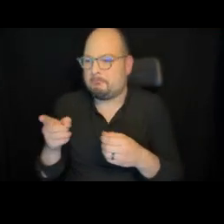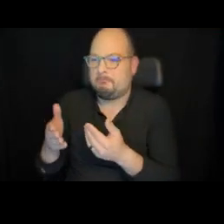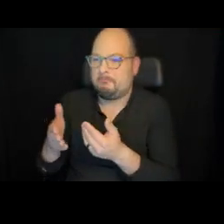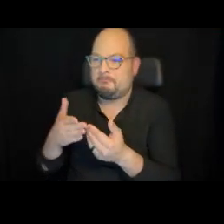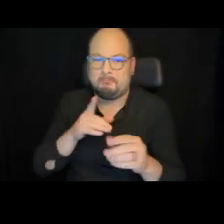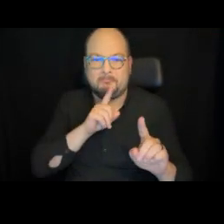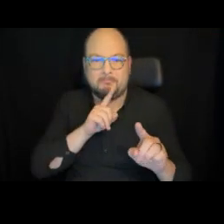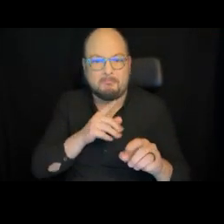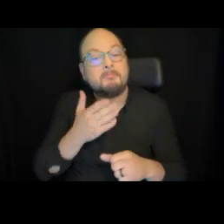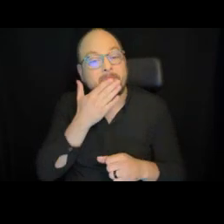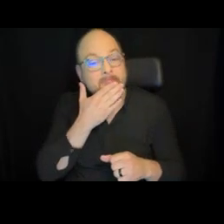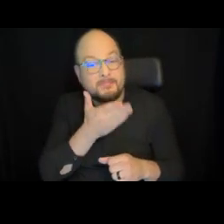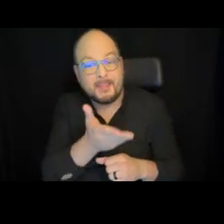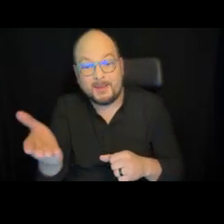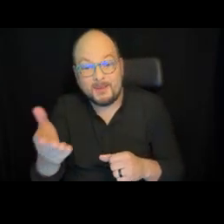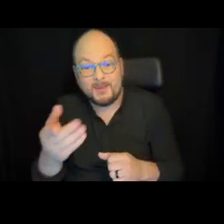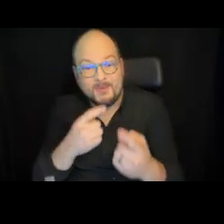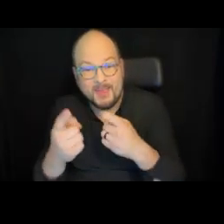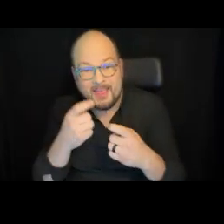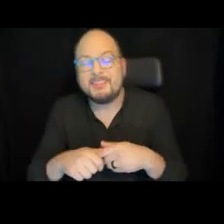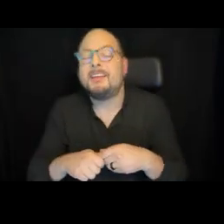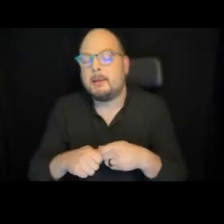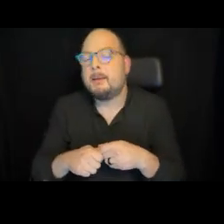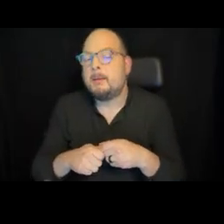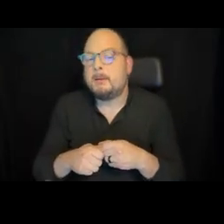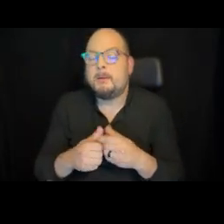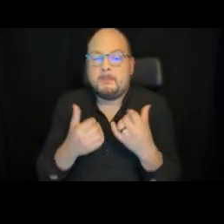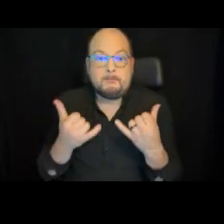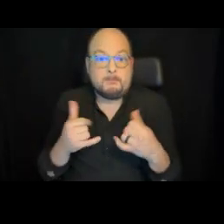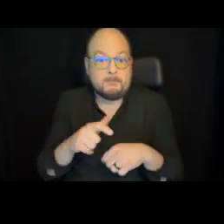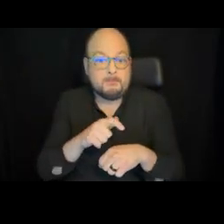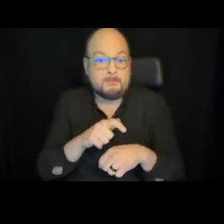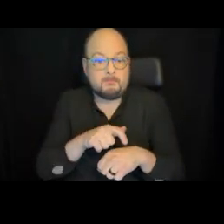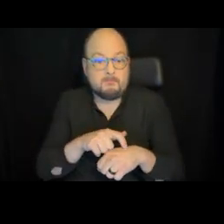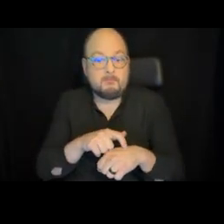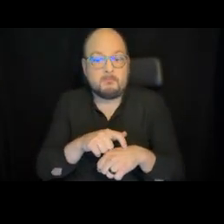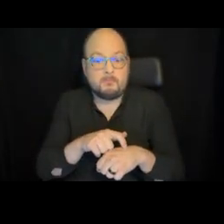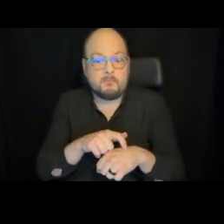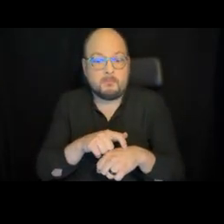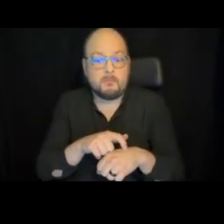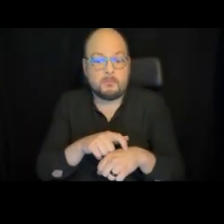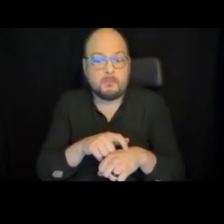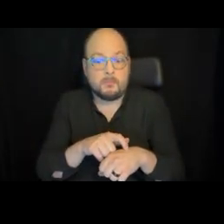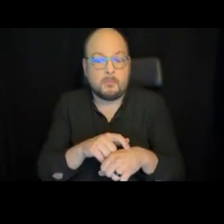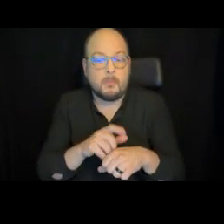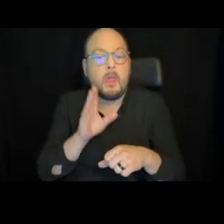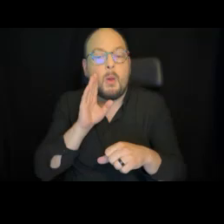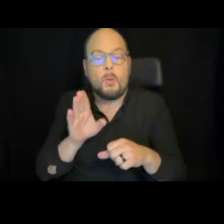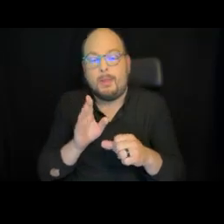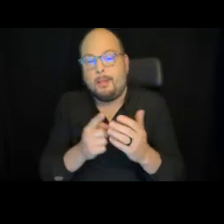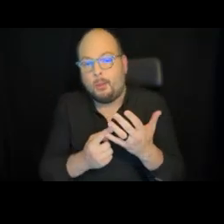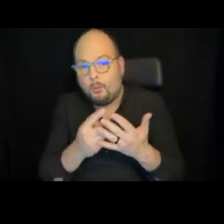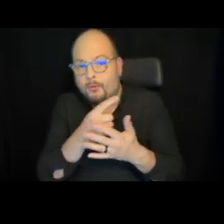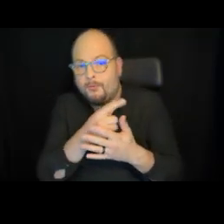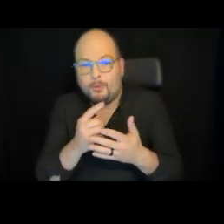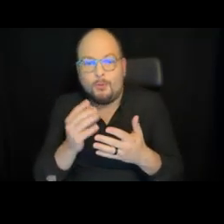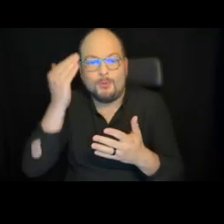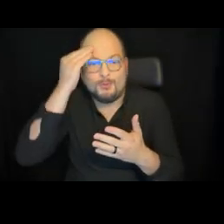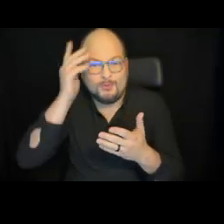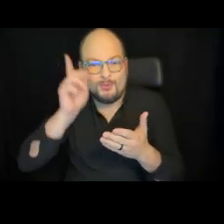those questions. And now at this time, we are going to go through our knowledge